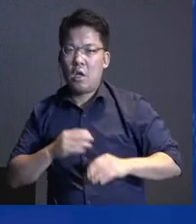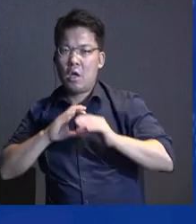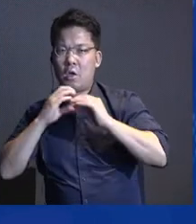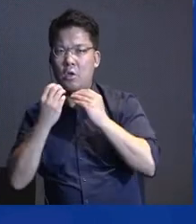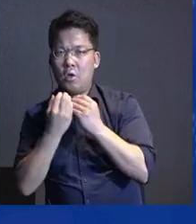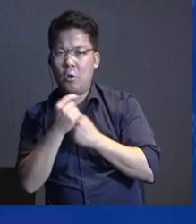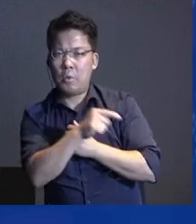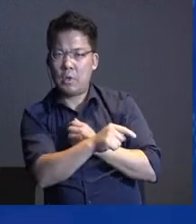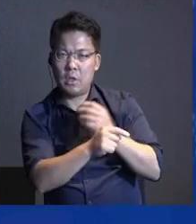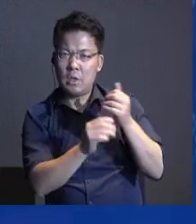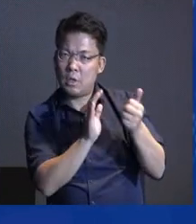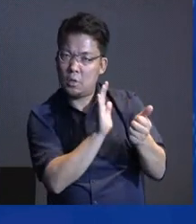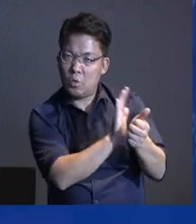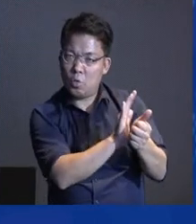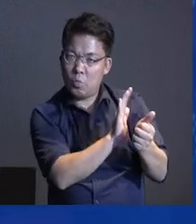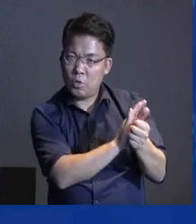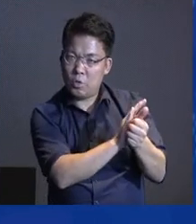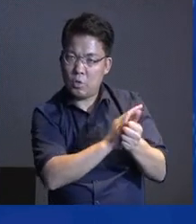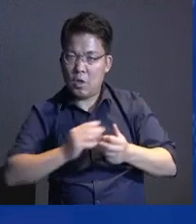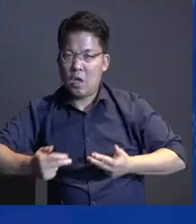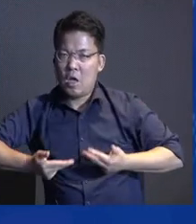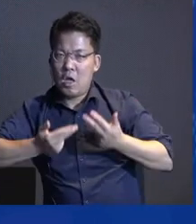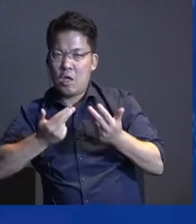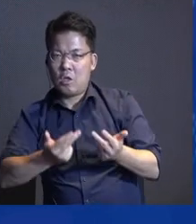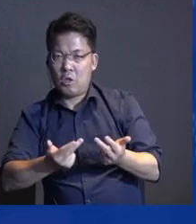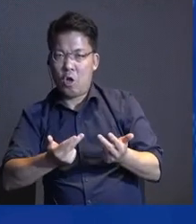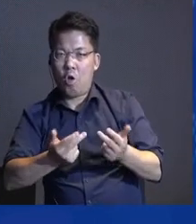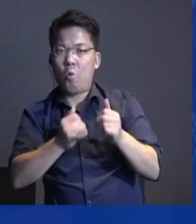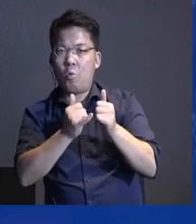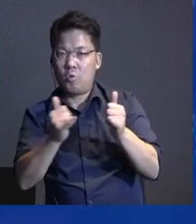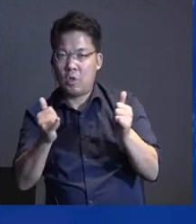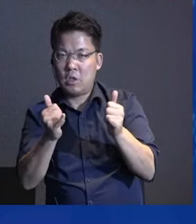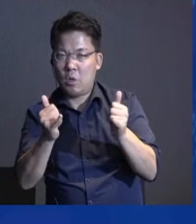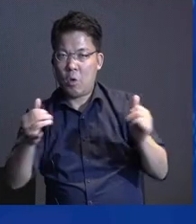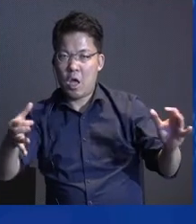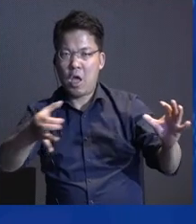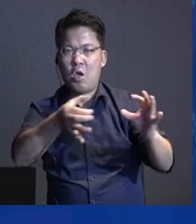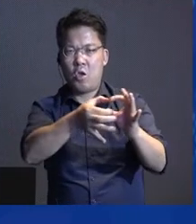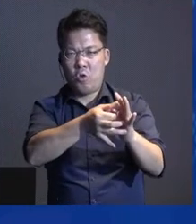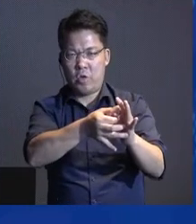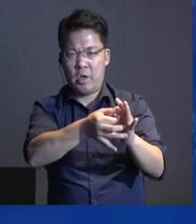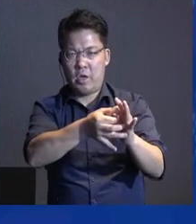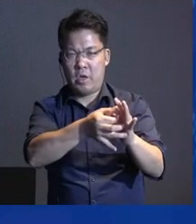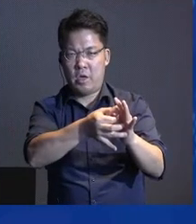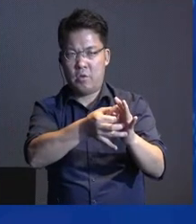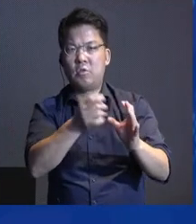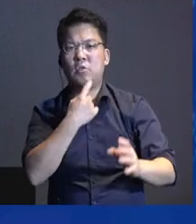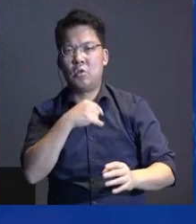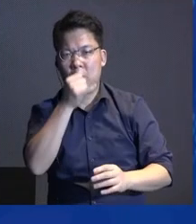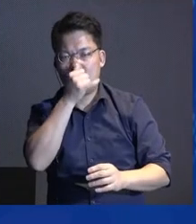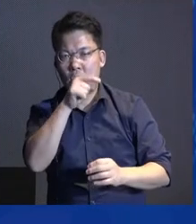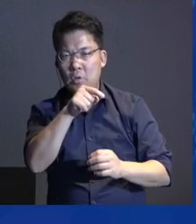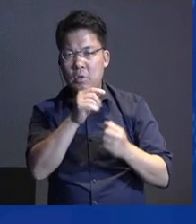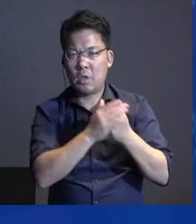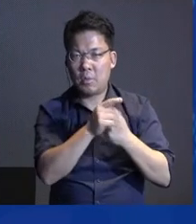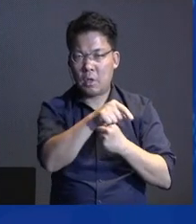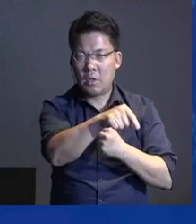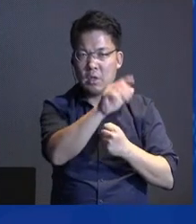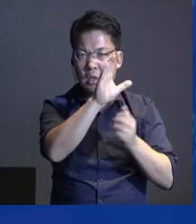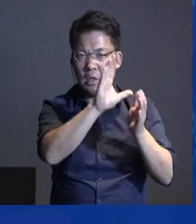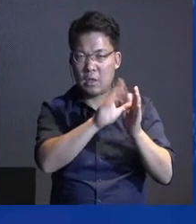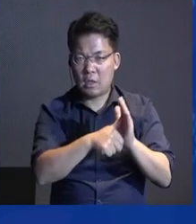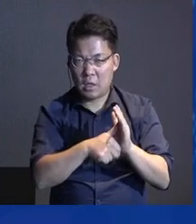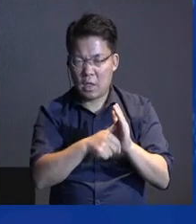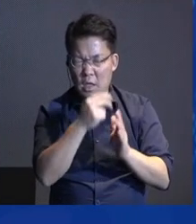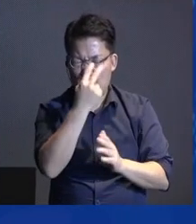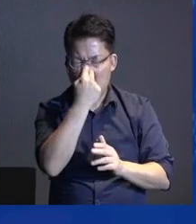with the volunteers, I feel like I have new eyes, and the volunteers have become my eyes, and now I understand what's going on in the community, and